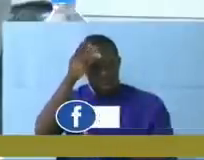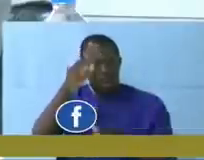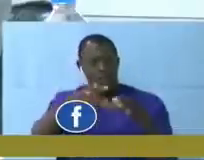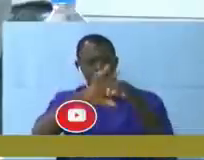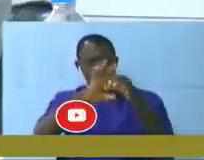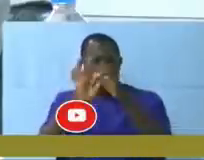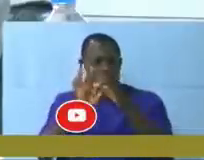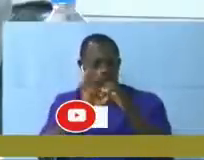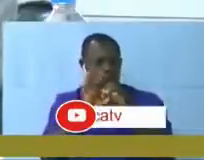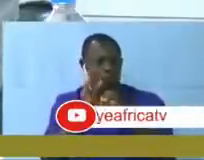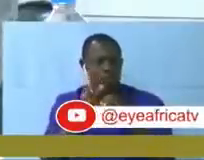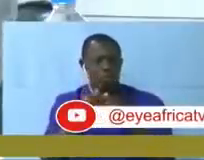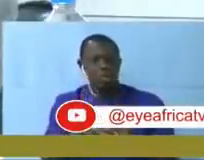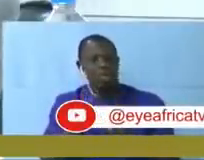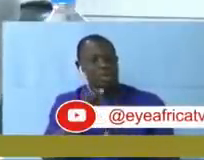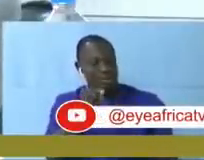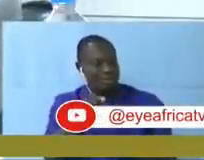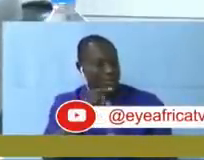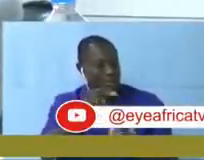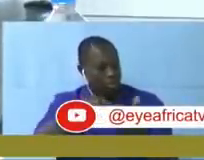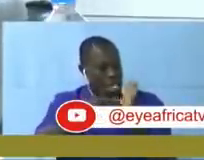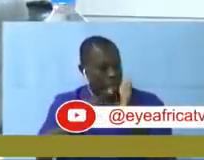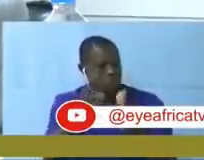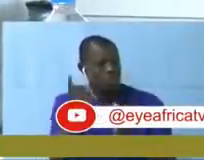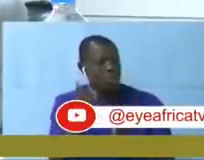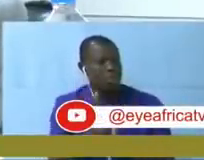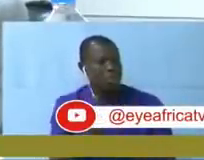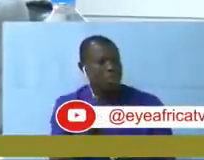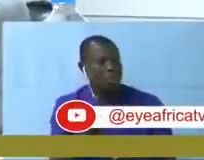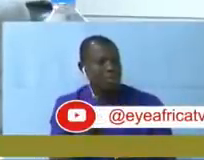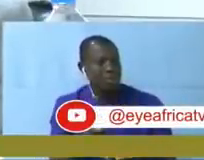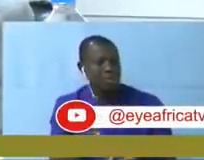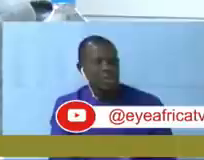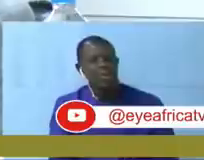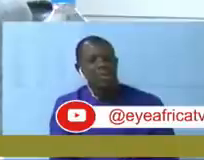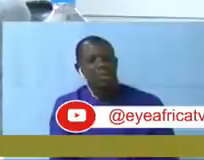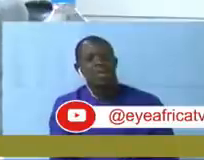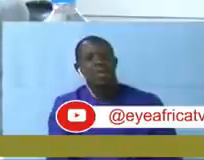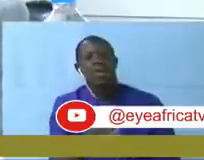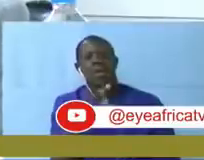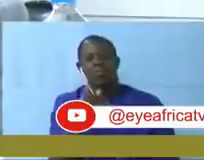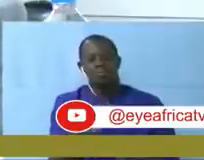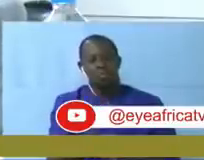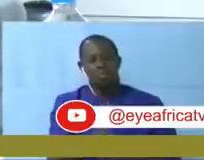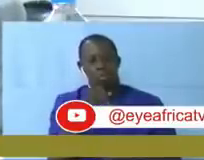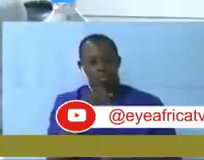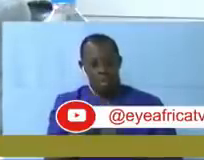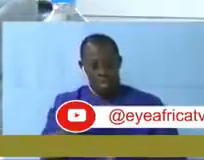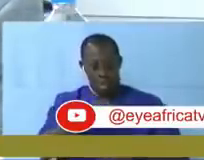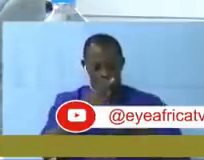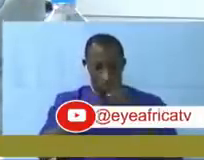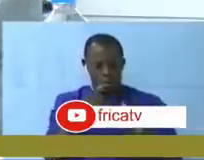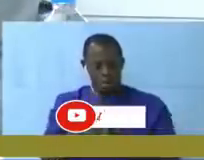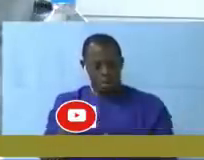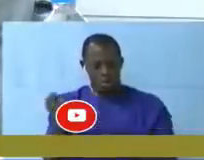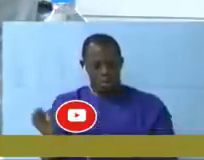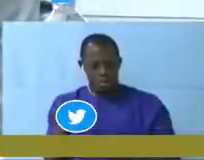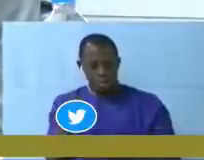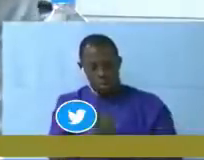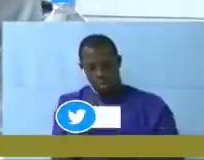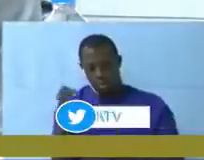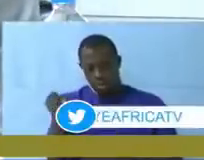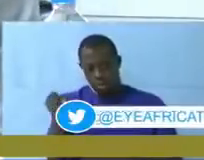dang koy ñak. Which meant, lu minné, going back to the point you made about nominated members coming in